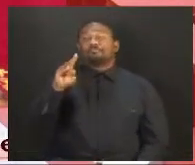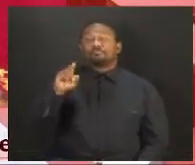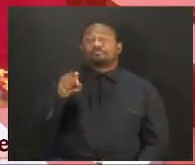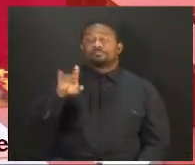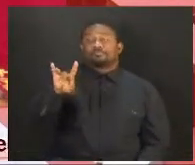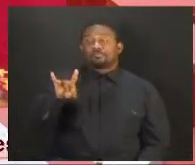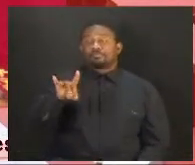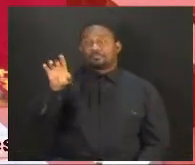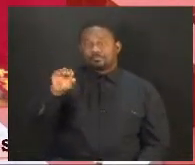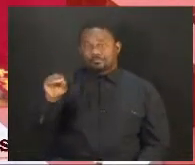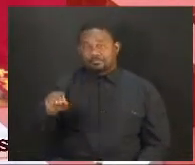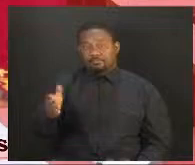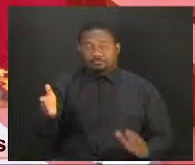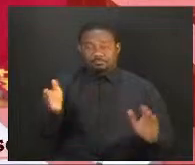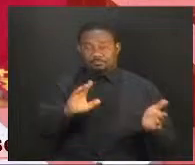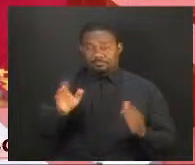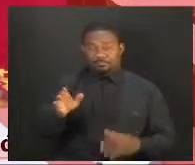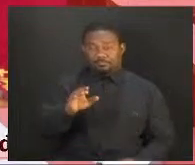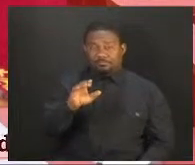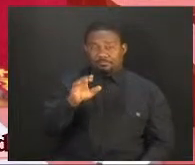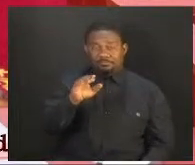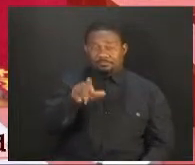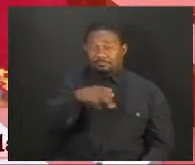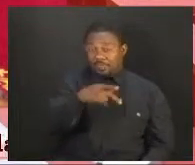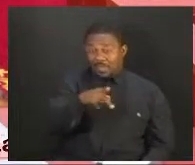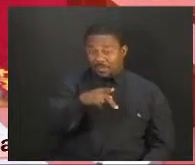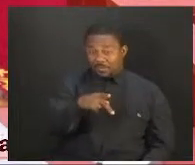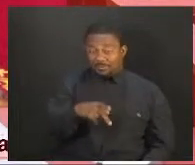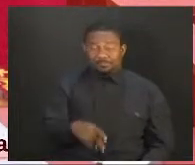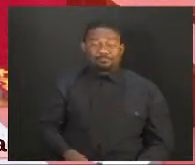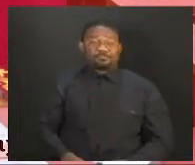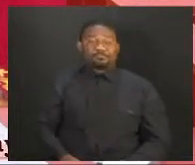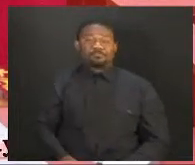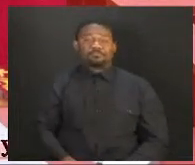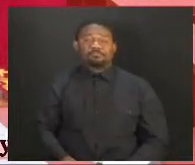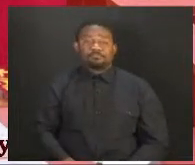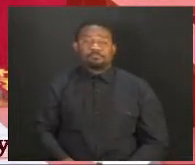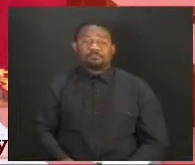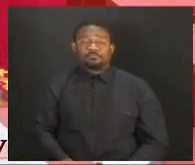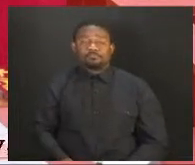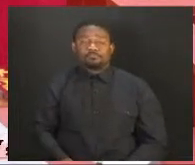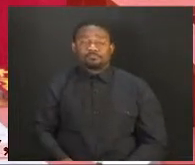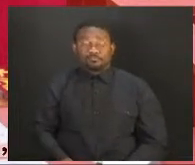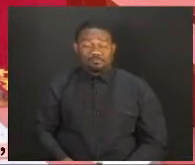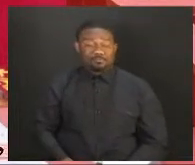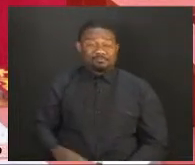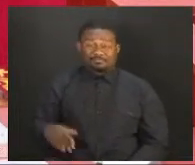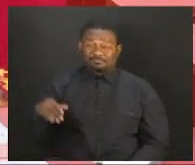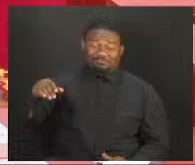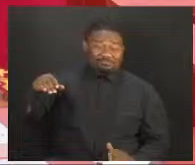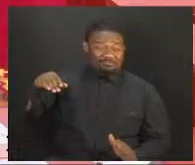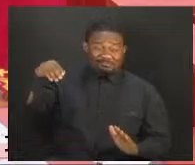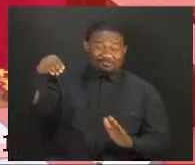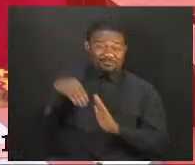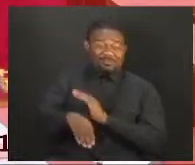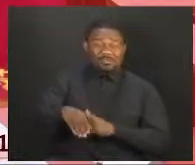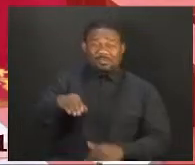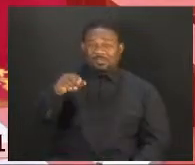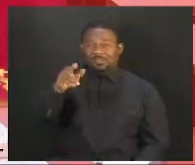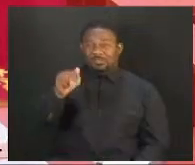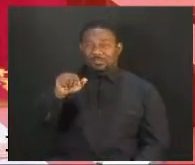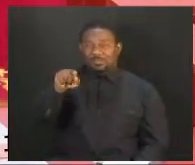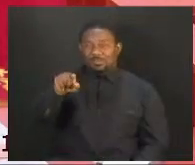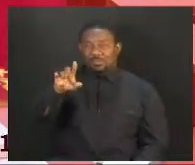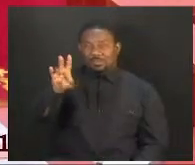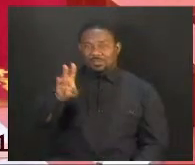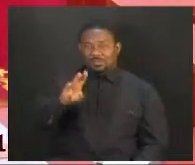17.8% against the euro, against the British pound, Mr. Speaker, and it had depreciated by 13.7% against